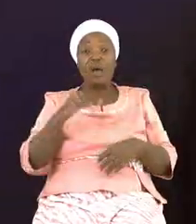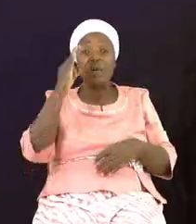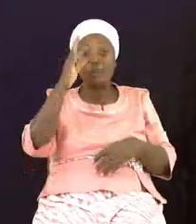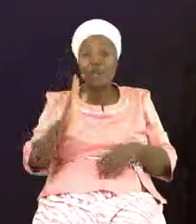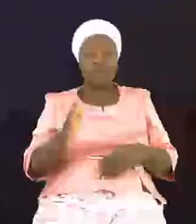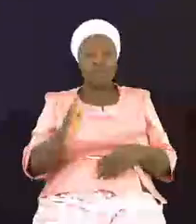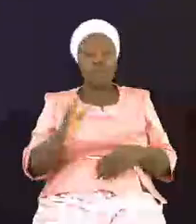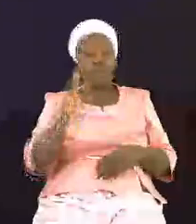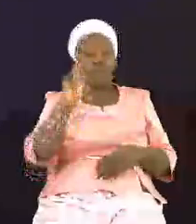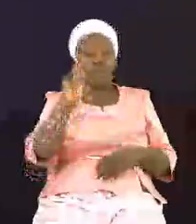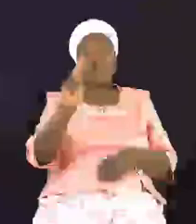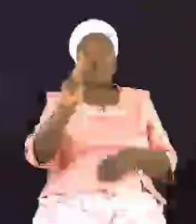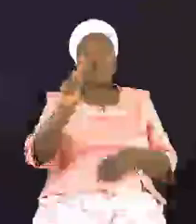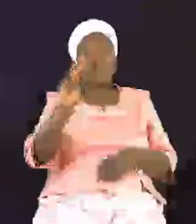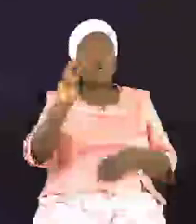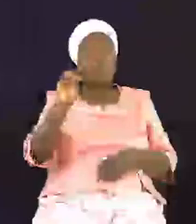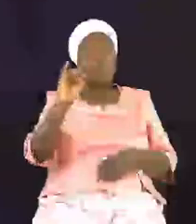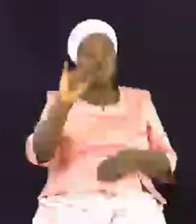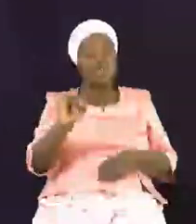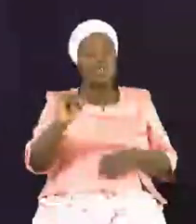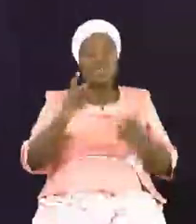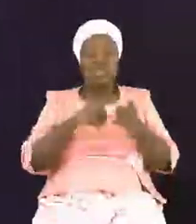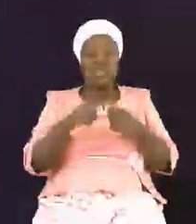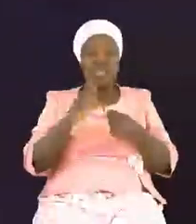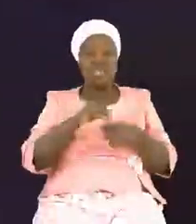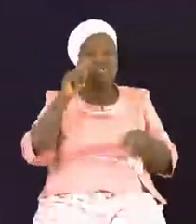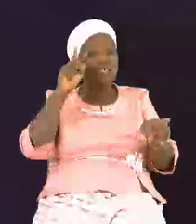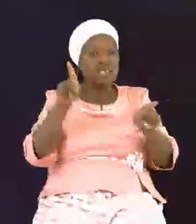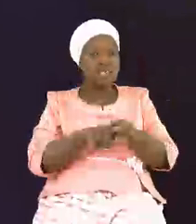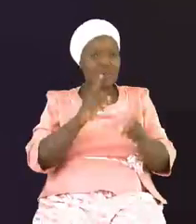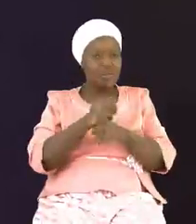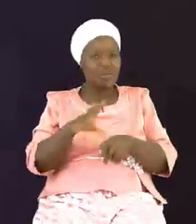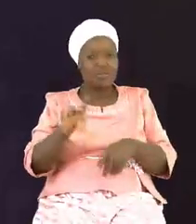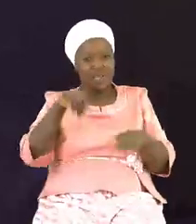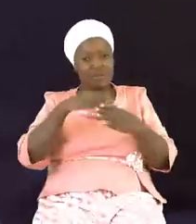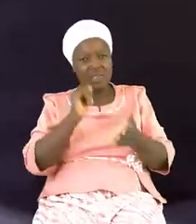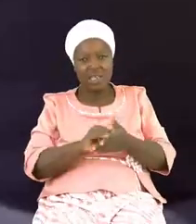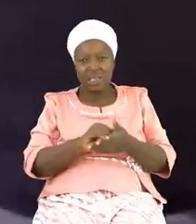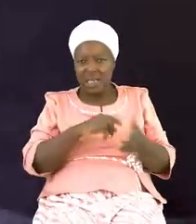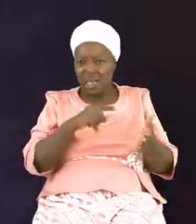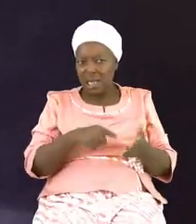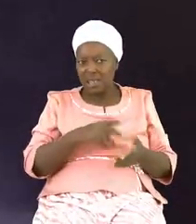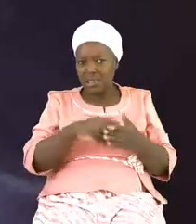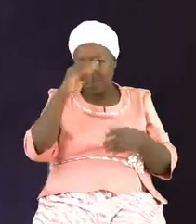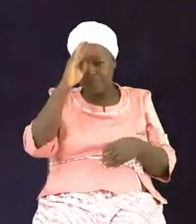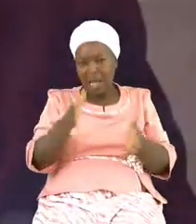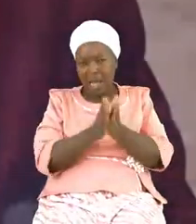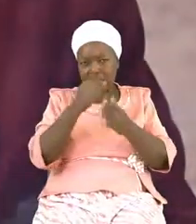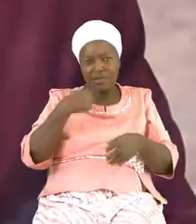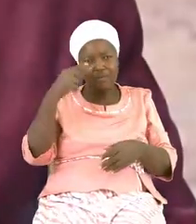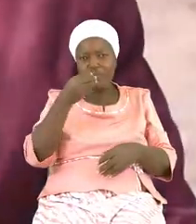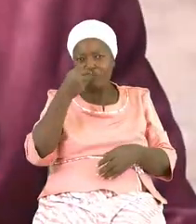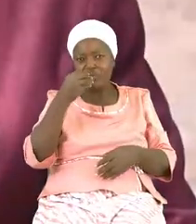been recovered. Later in the night, he went up and tapped her sister that he wants to eat and he wants to release